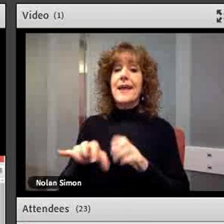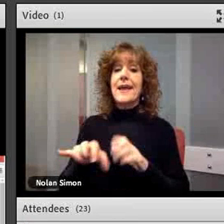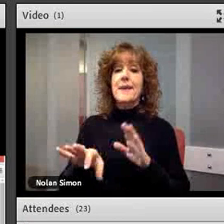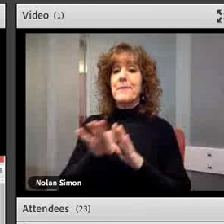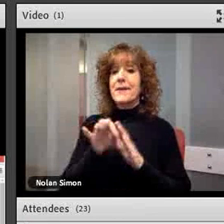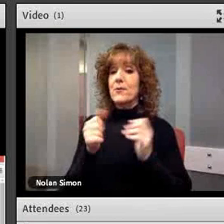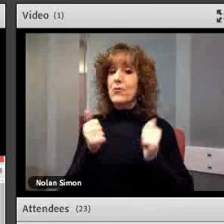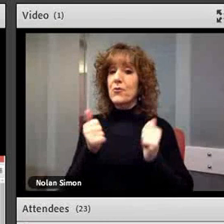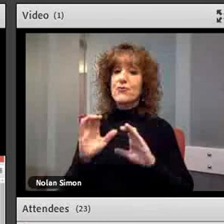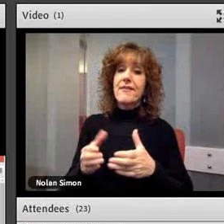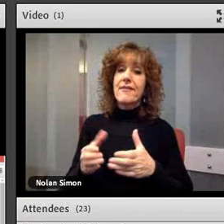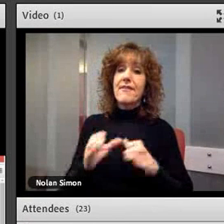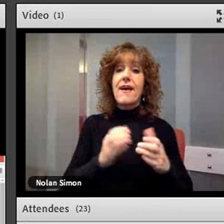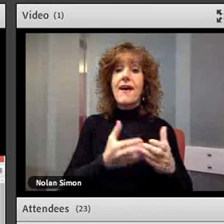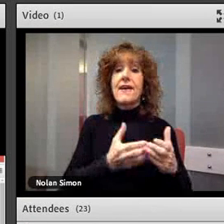class,